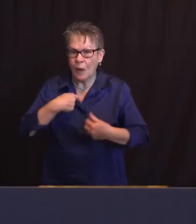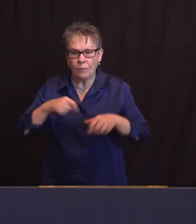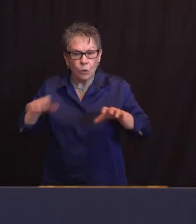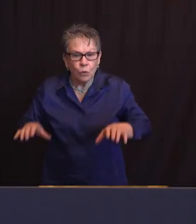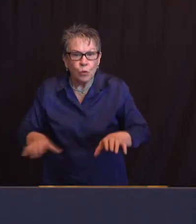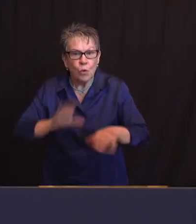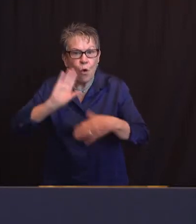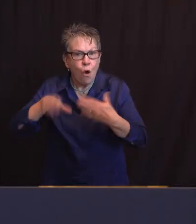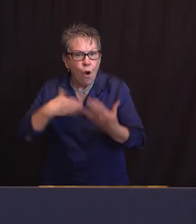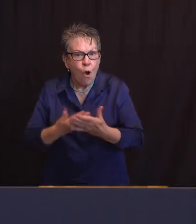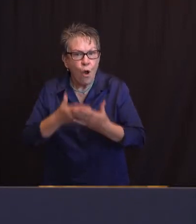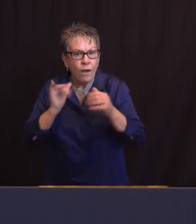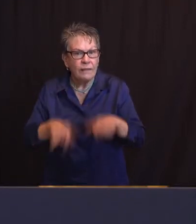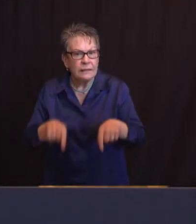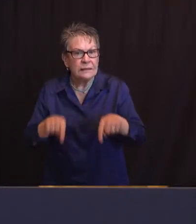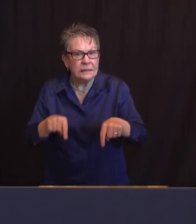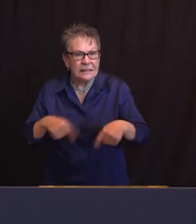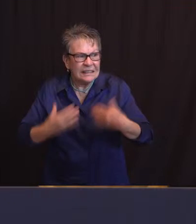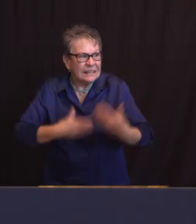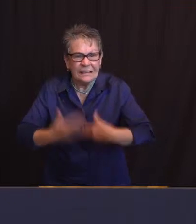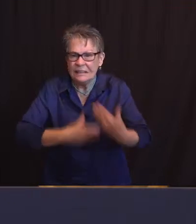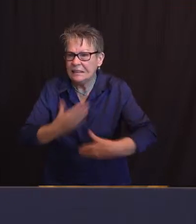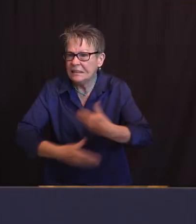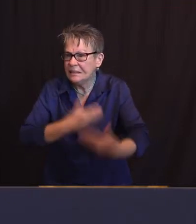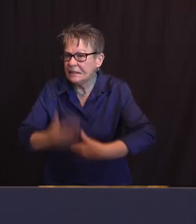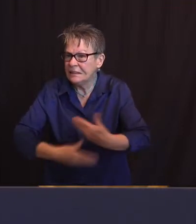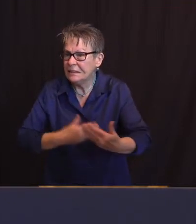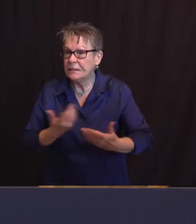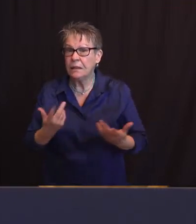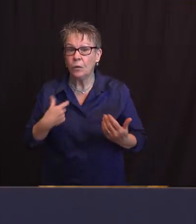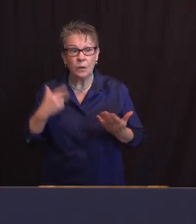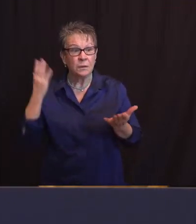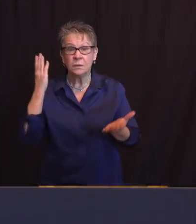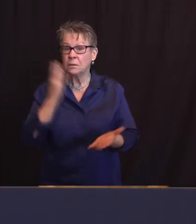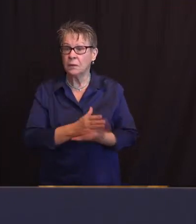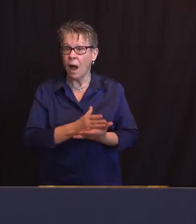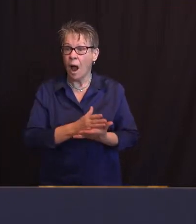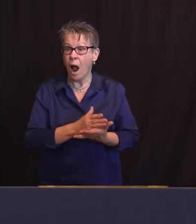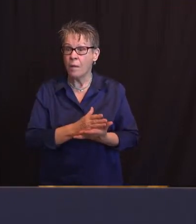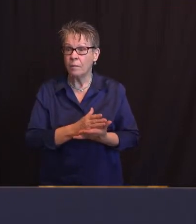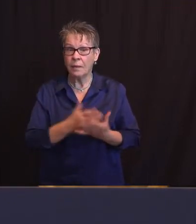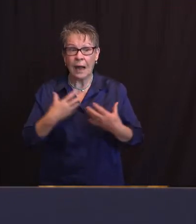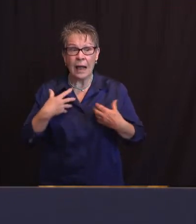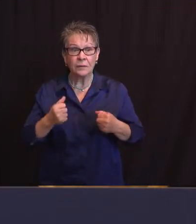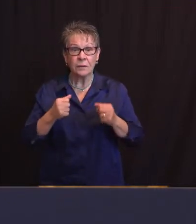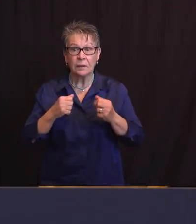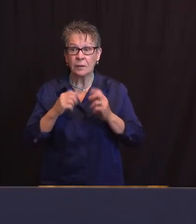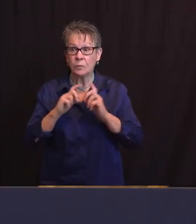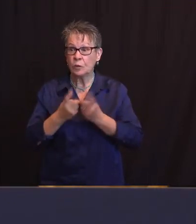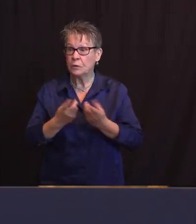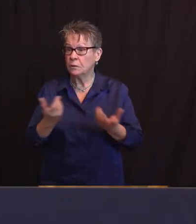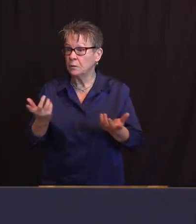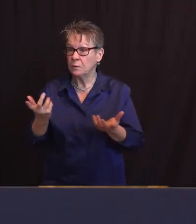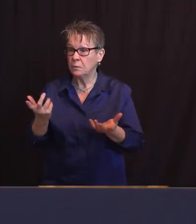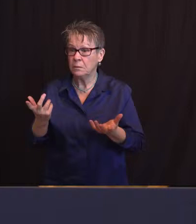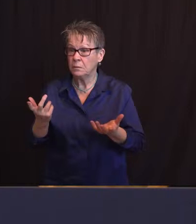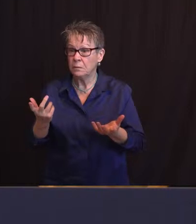be correlated to how many vaccines we can get in people's arms, and God willing, how many people we can keep alive. Thank you. Sir.